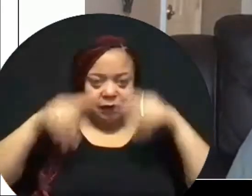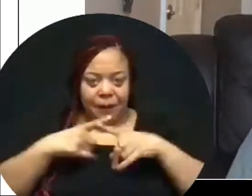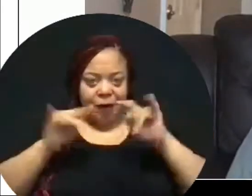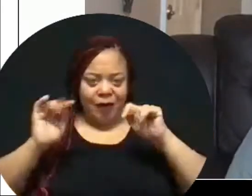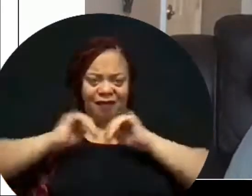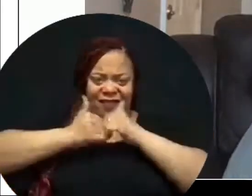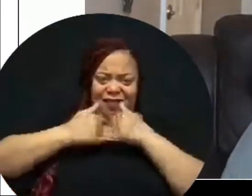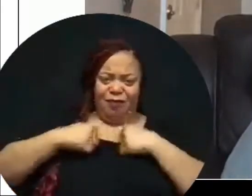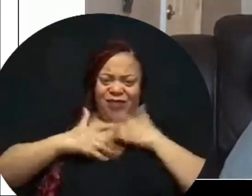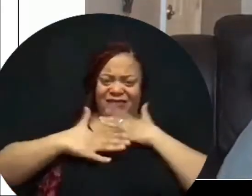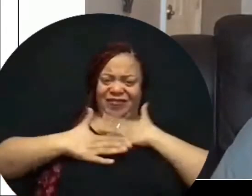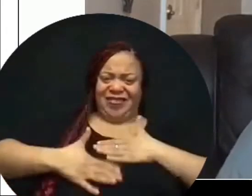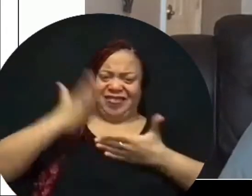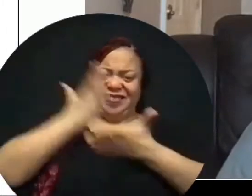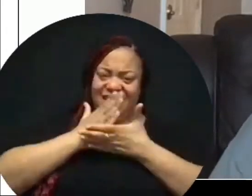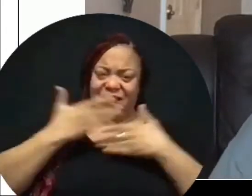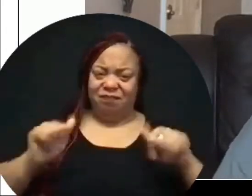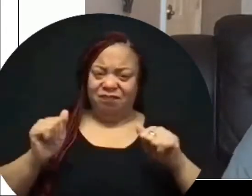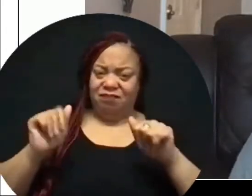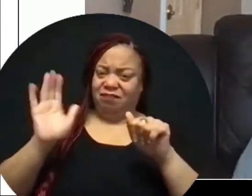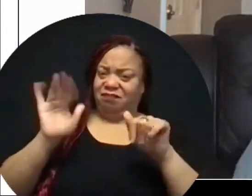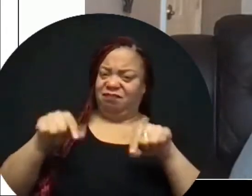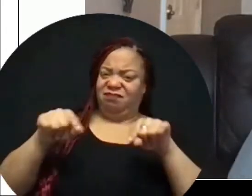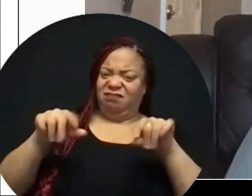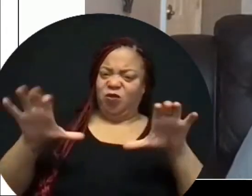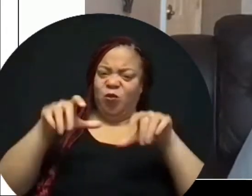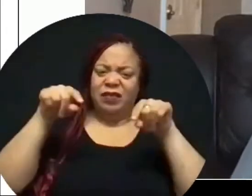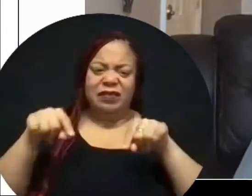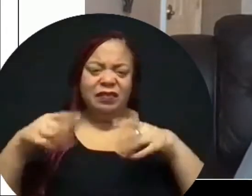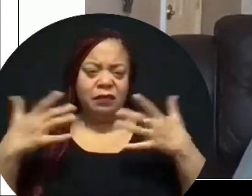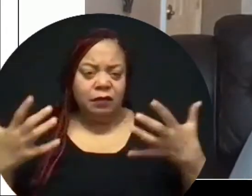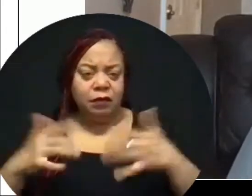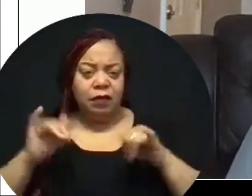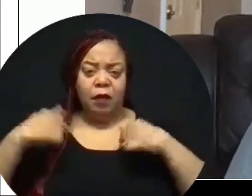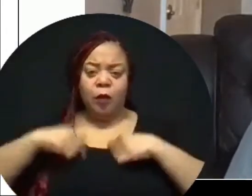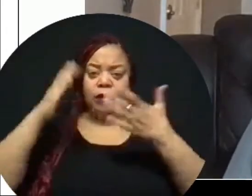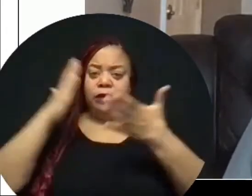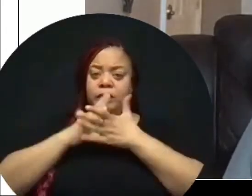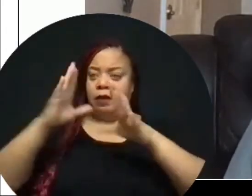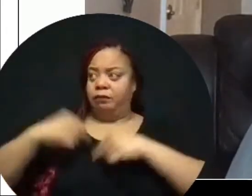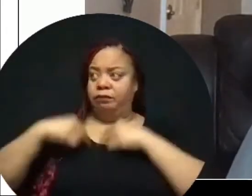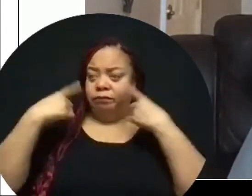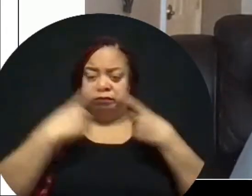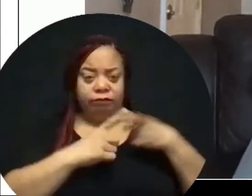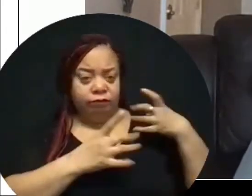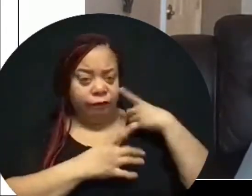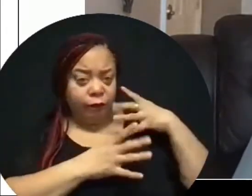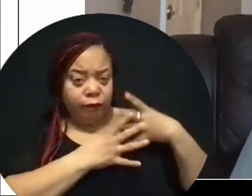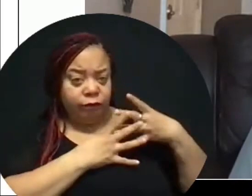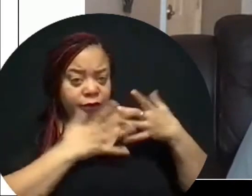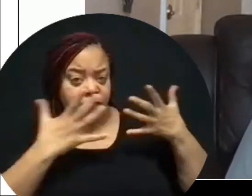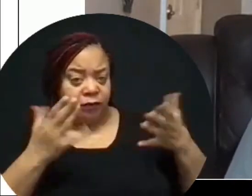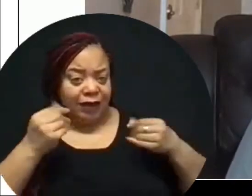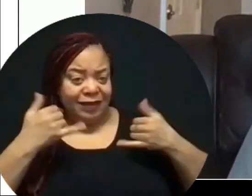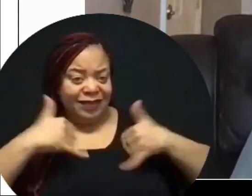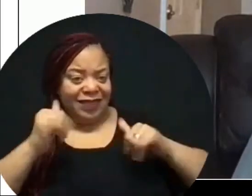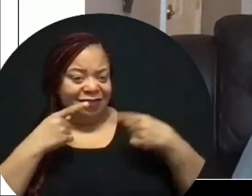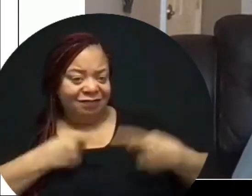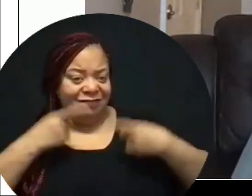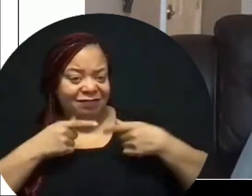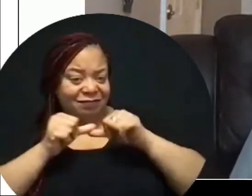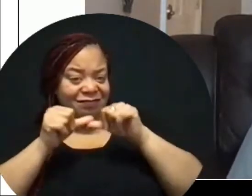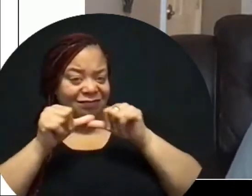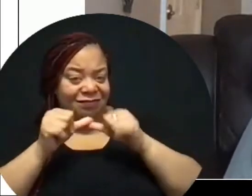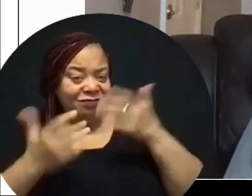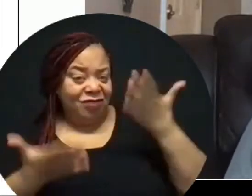it's crucially important that we all take actual stands. I think one of the also things we got to think about going forward